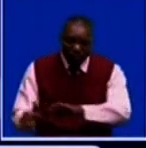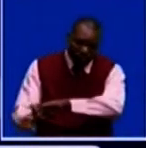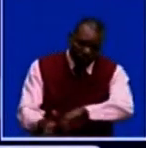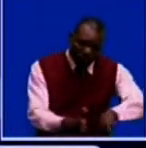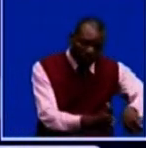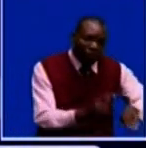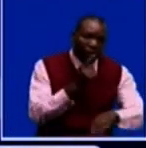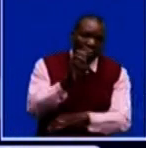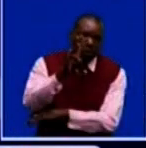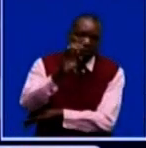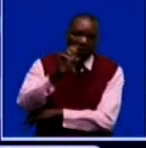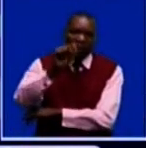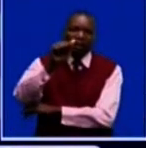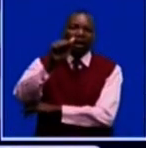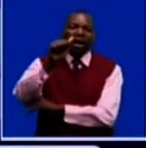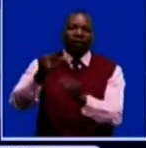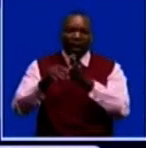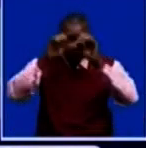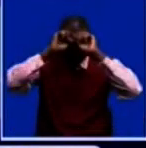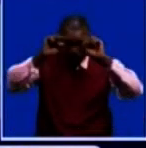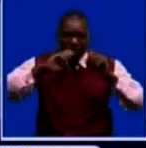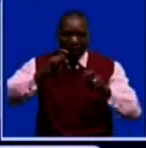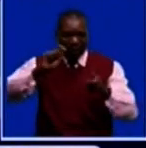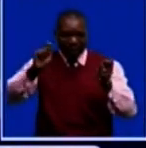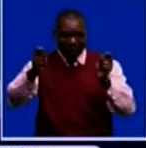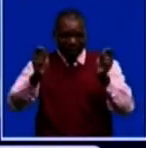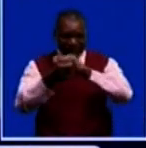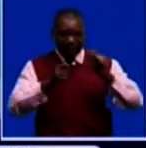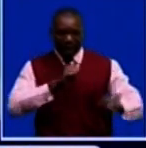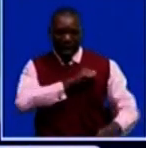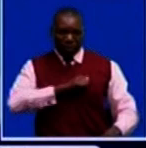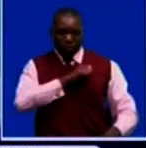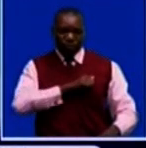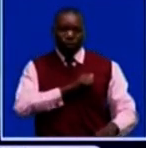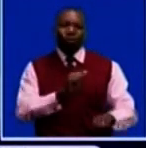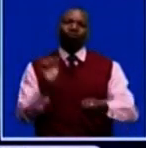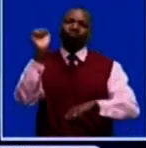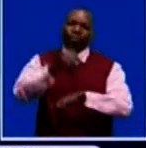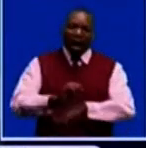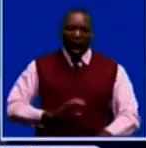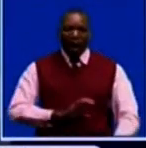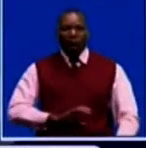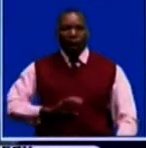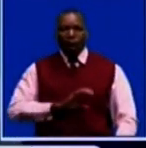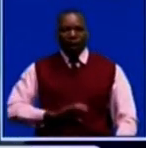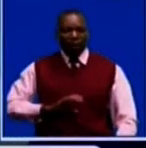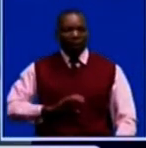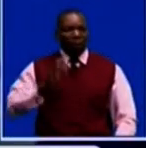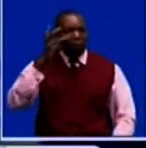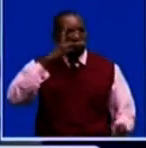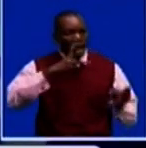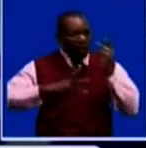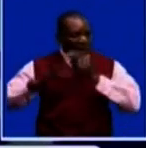Vice President Inonge Wina has called for attitude change if the fight against cholera is to be won. Mrs. Wina is concerned